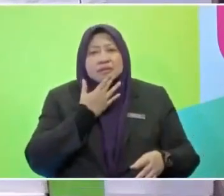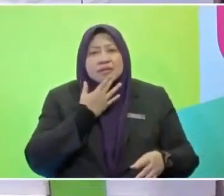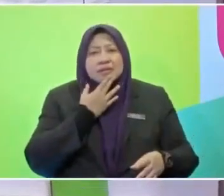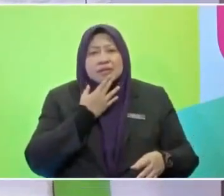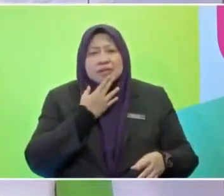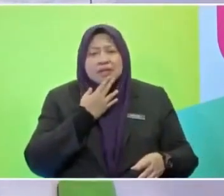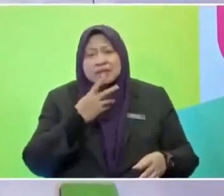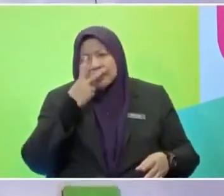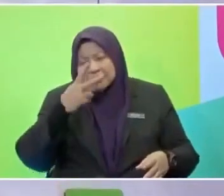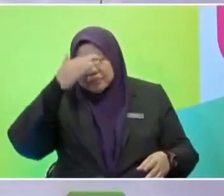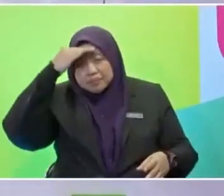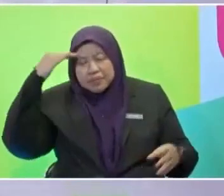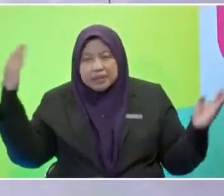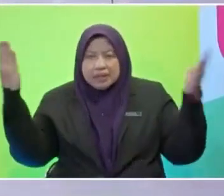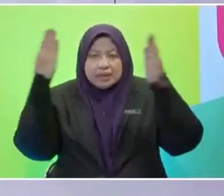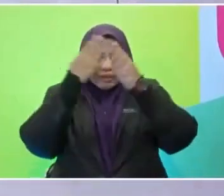pupils? So.